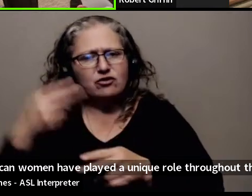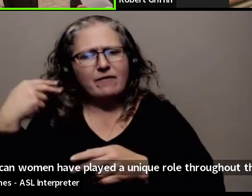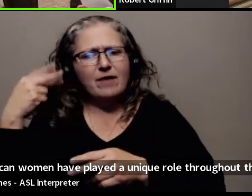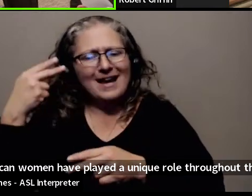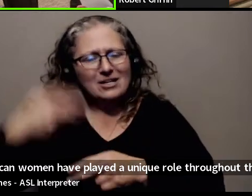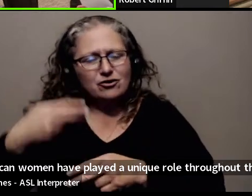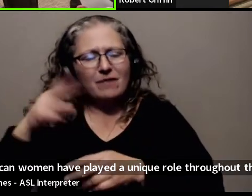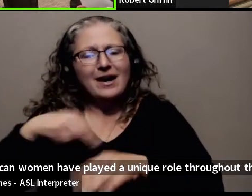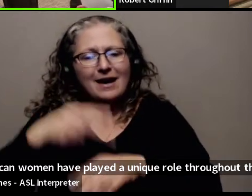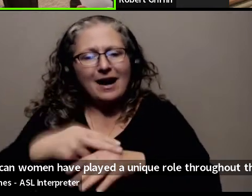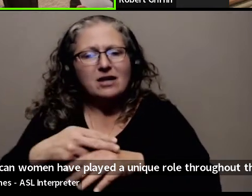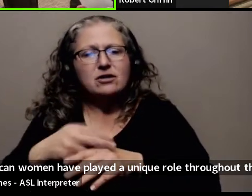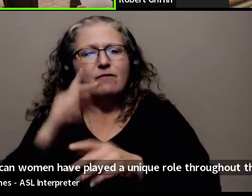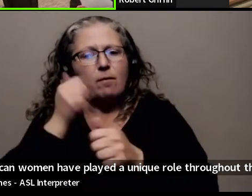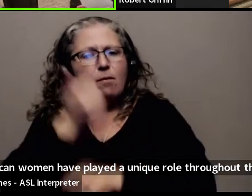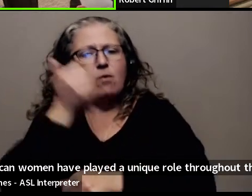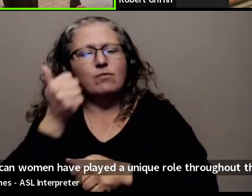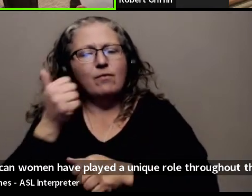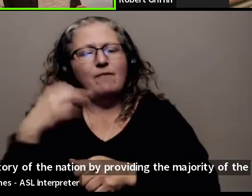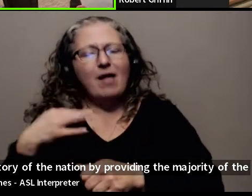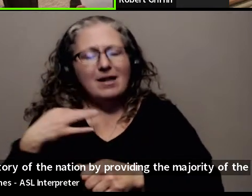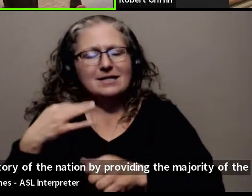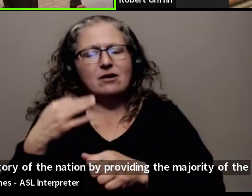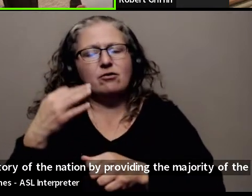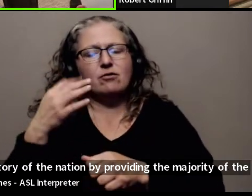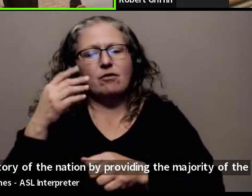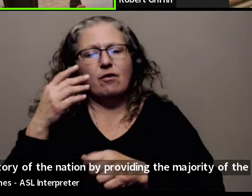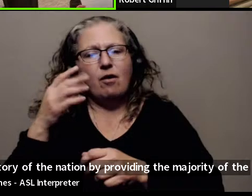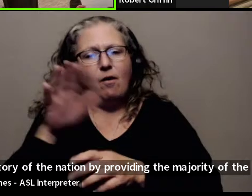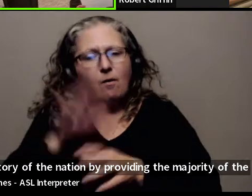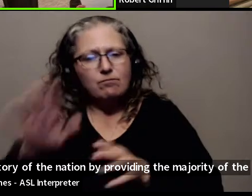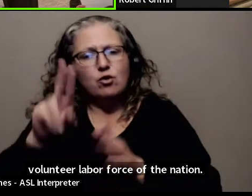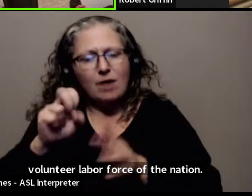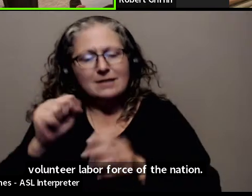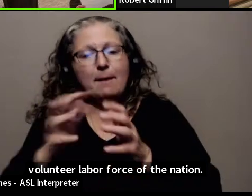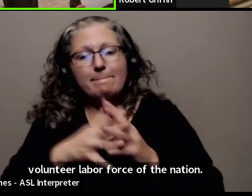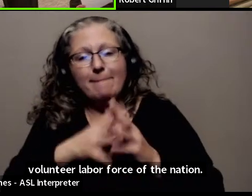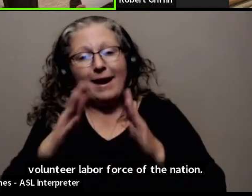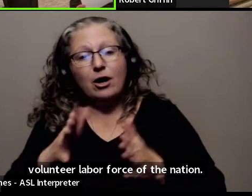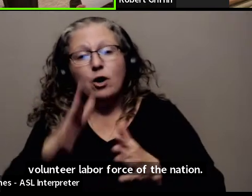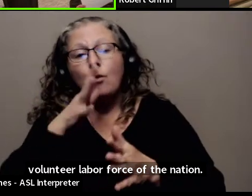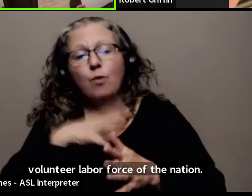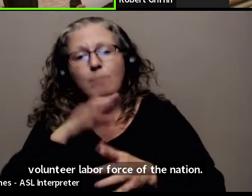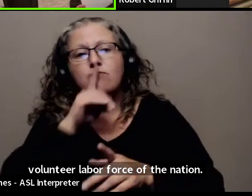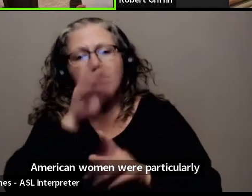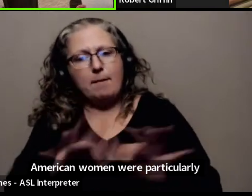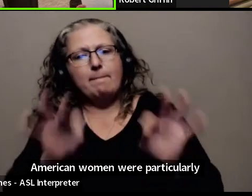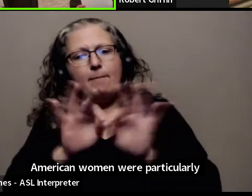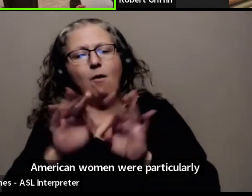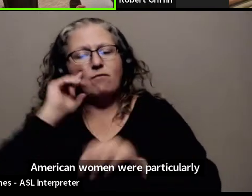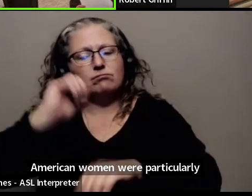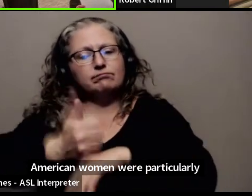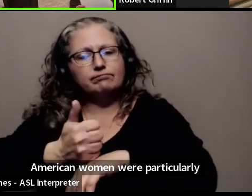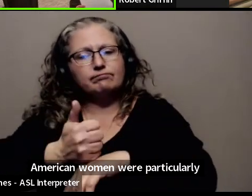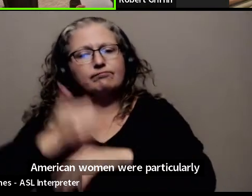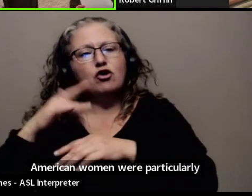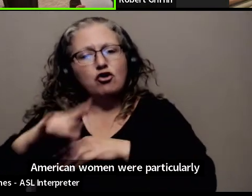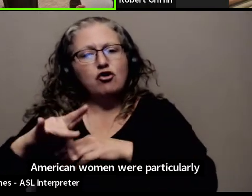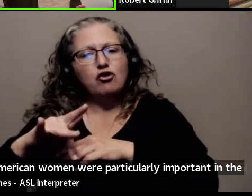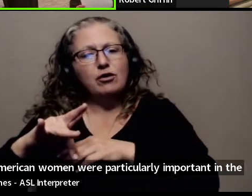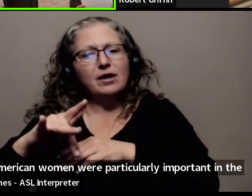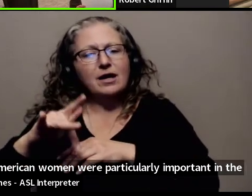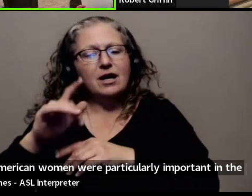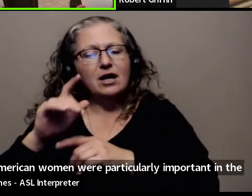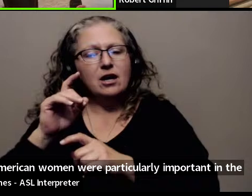of the volunteer labor force of the nation. American women were particularly important in the establishment of early